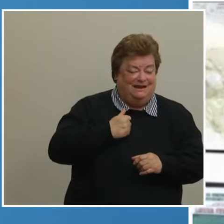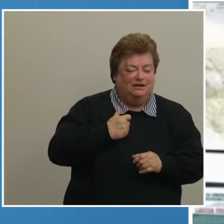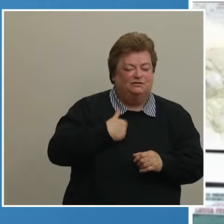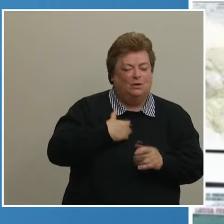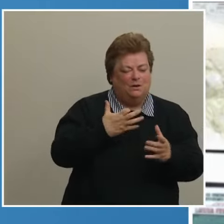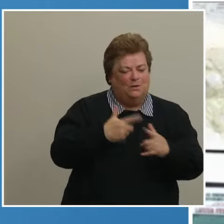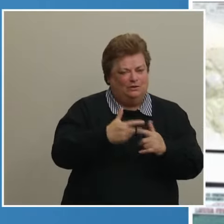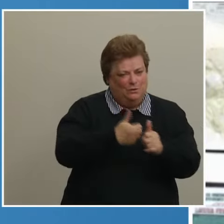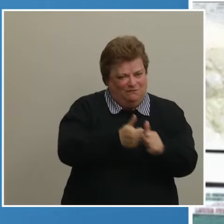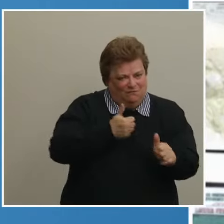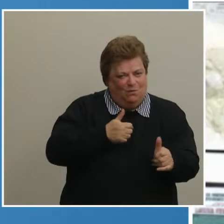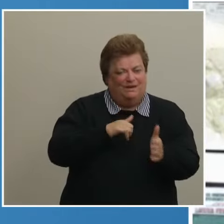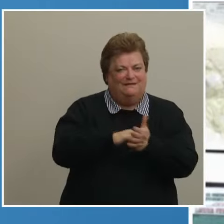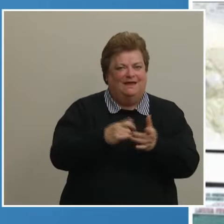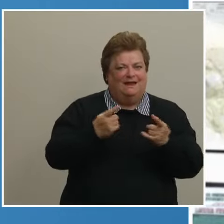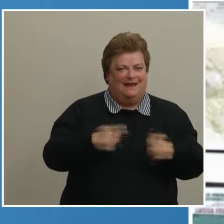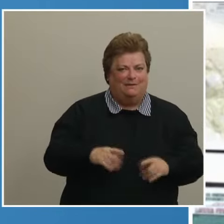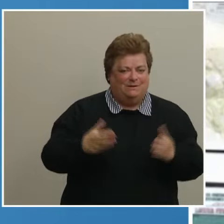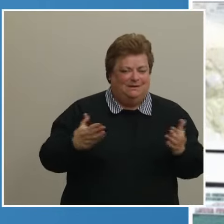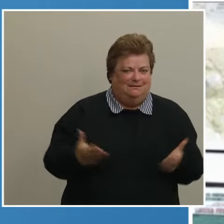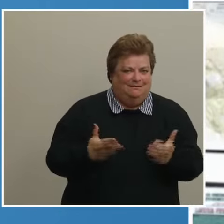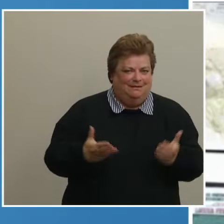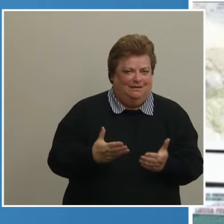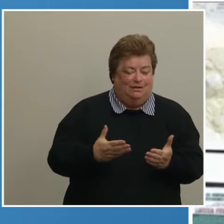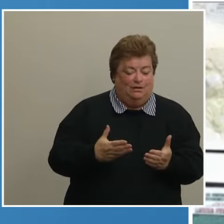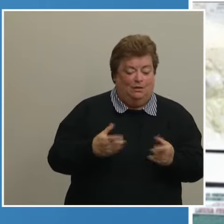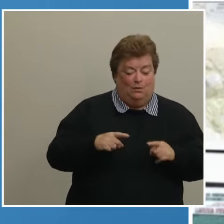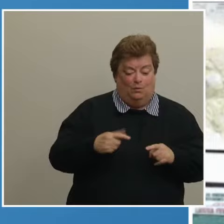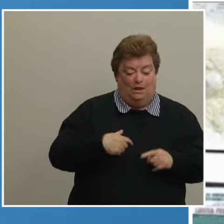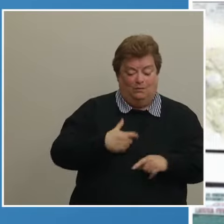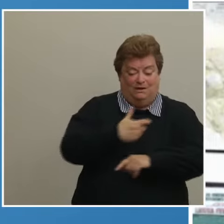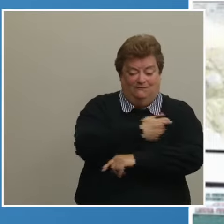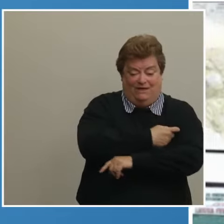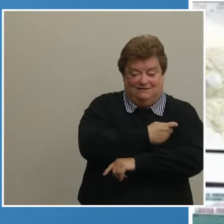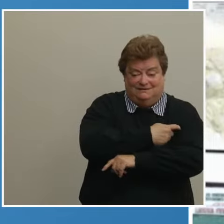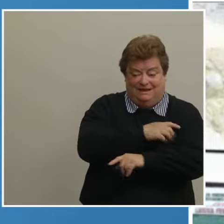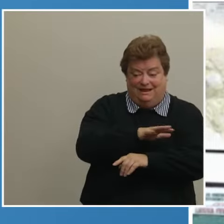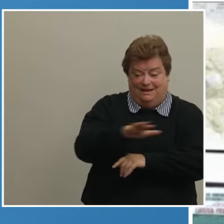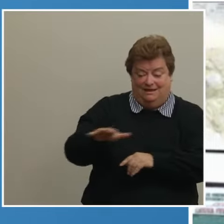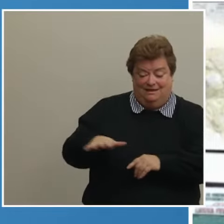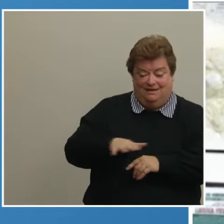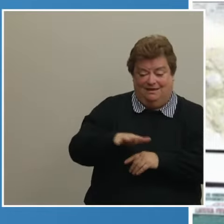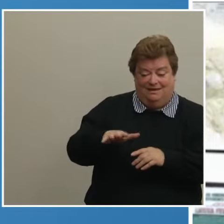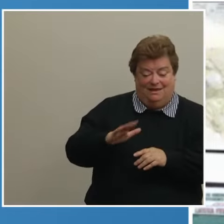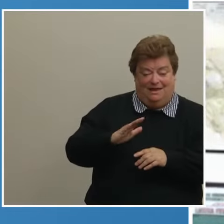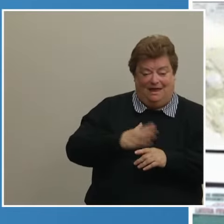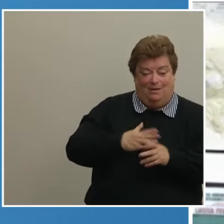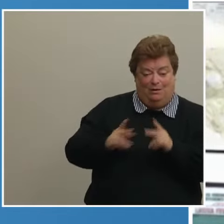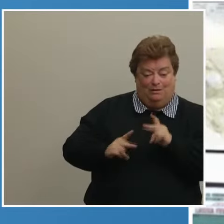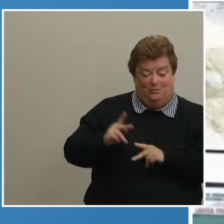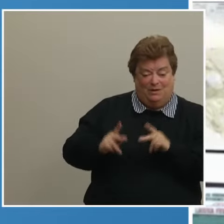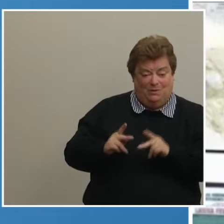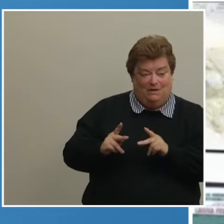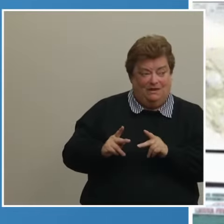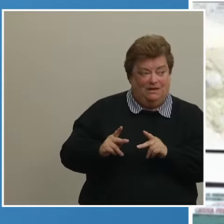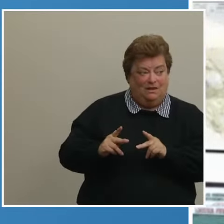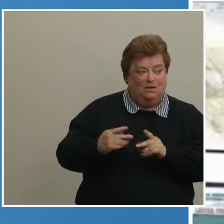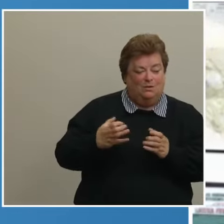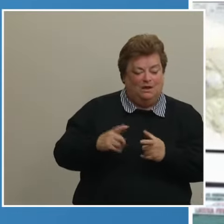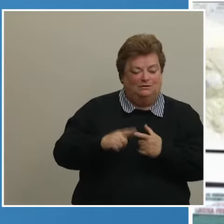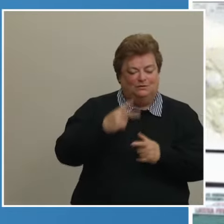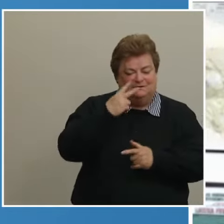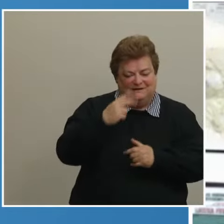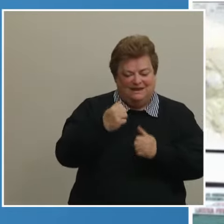situation. And again, while we are vaccinating the rest of the population, we would like to see